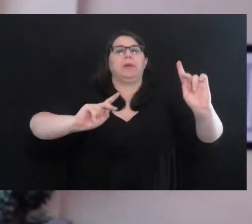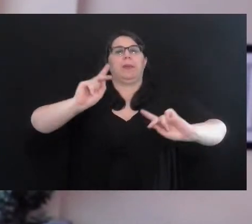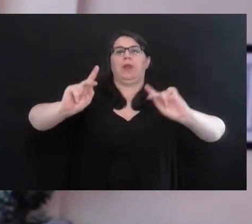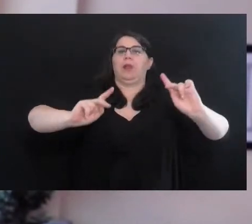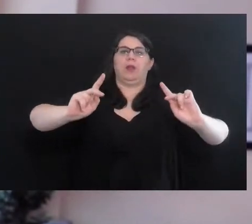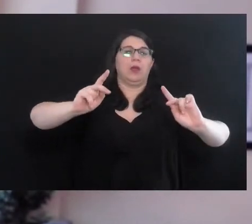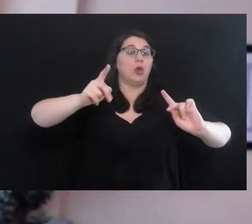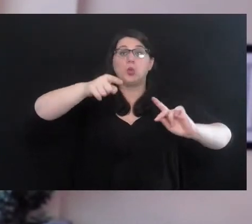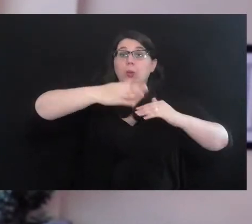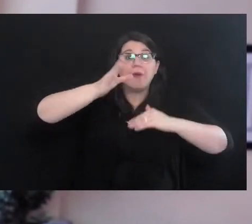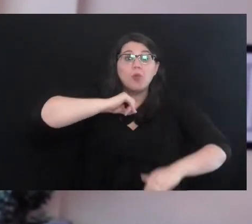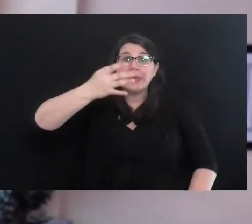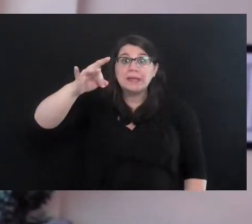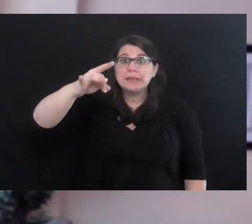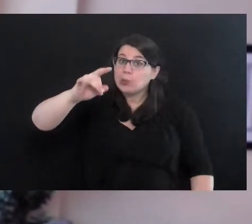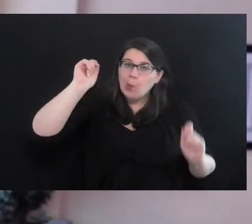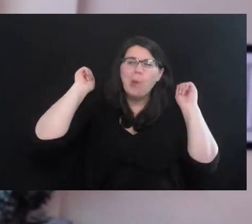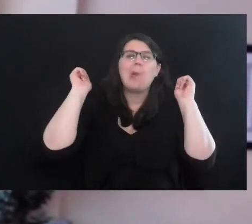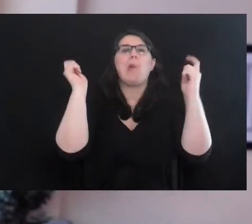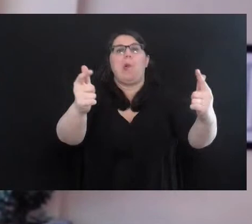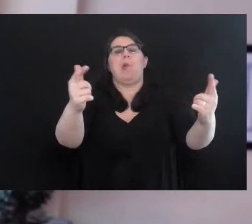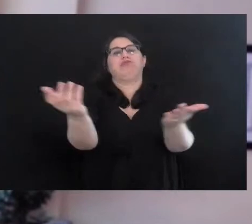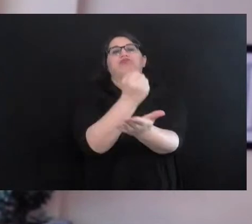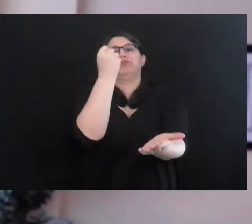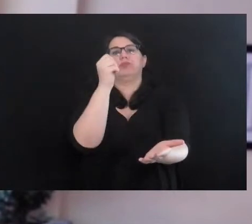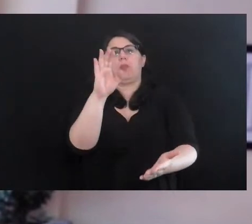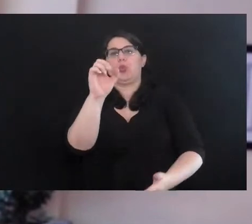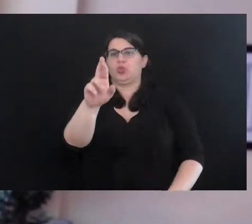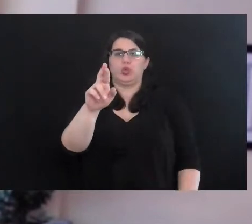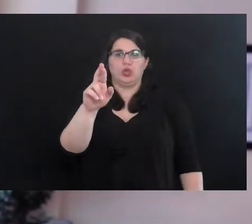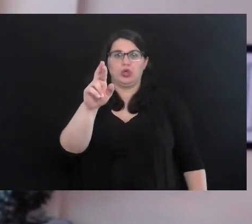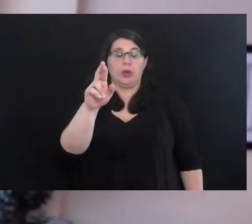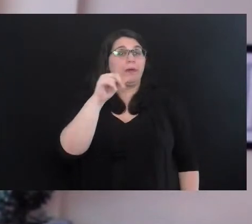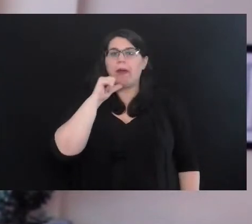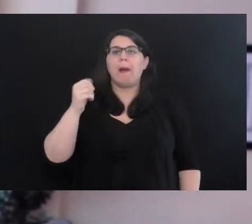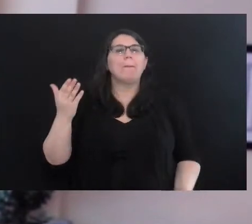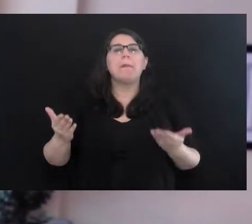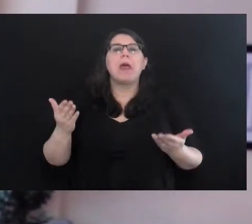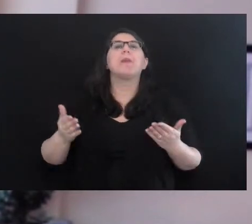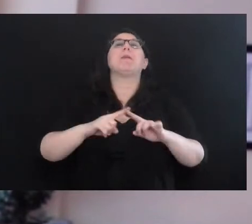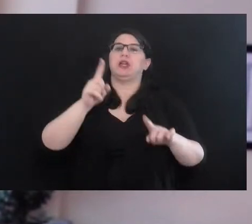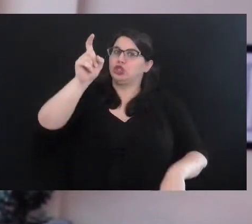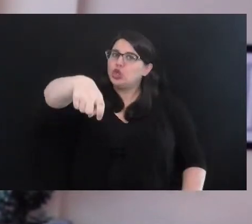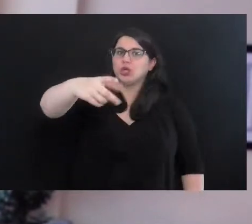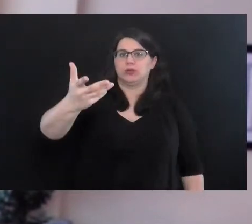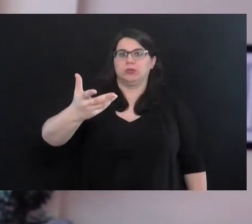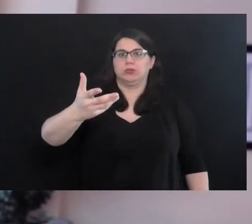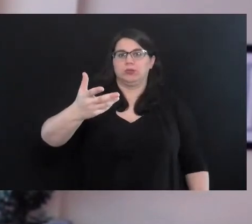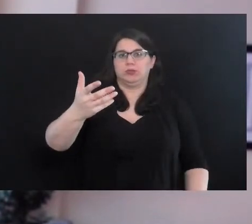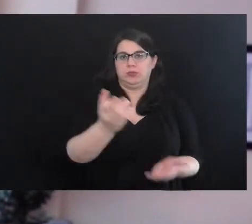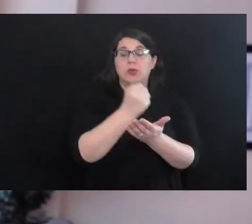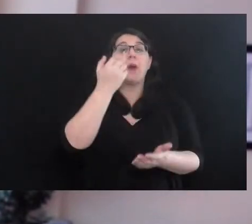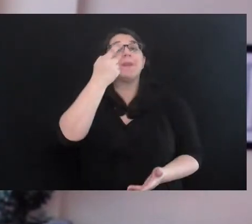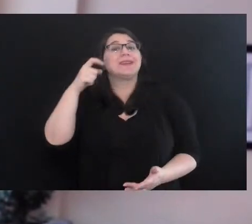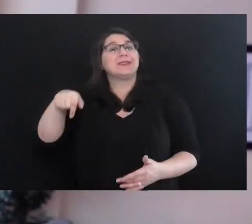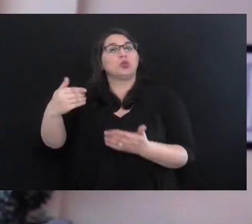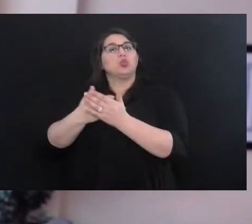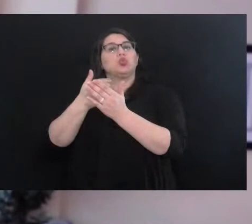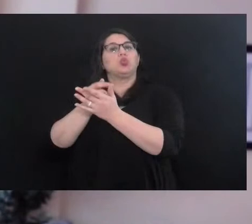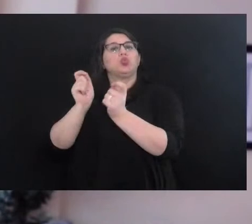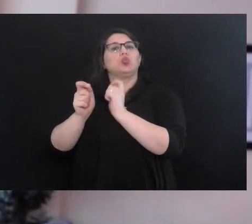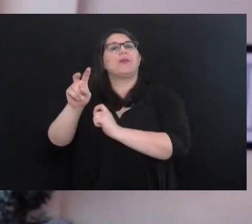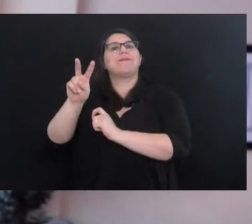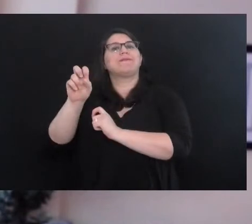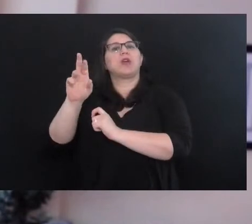over 18 years old should get booster shots, not may, but should, because of the Omicron variant. And at least in